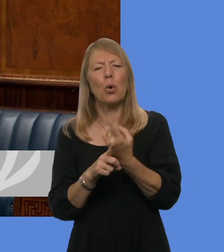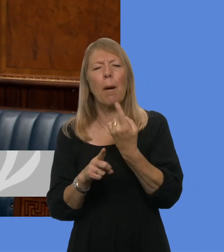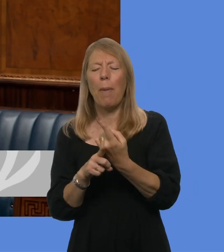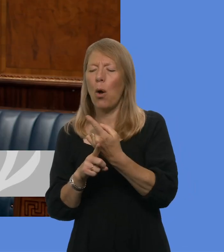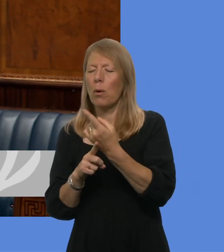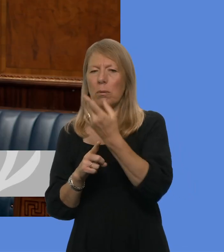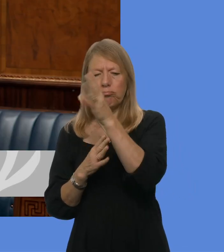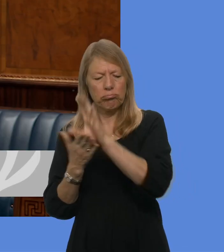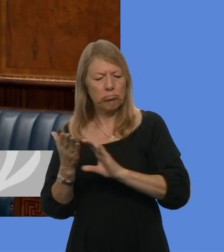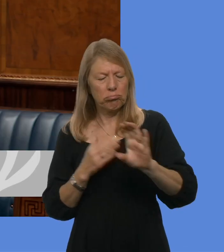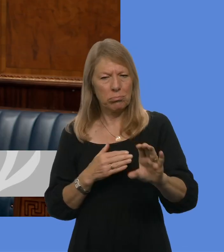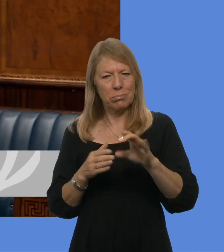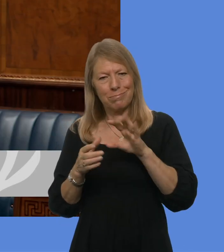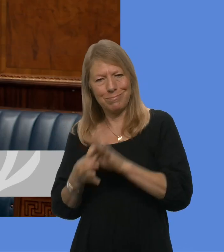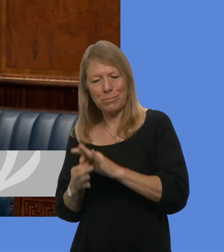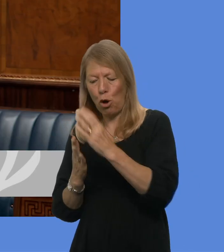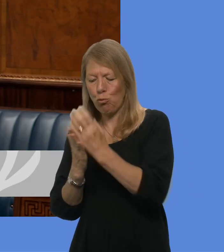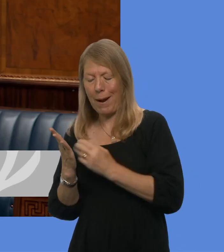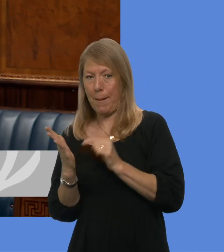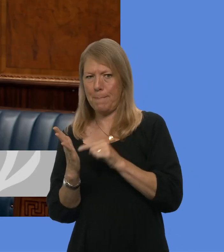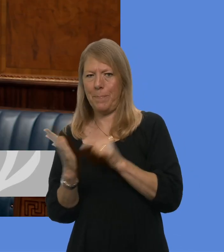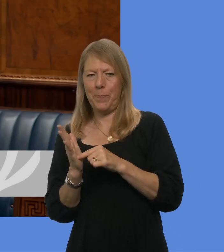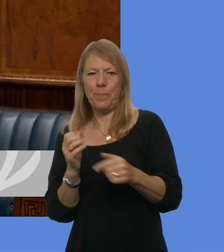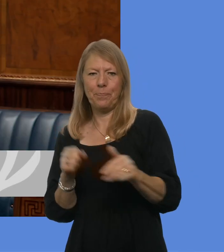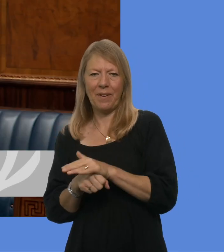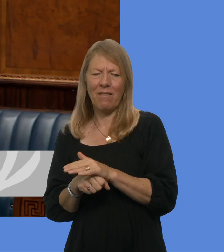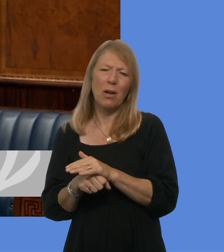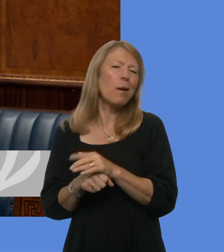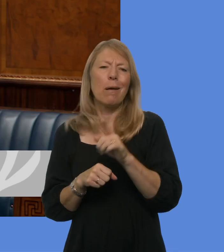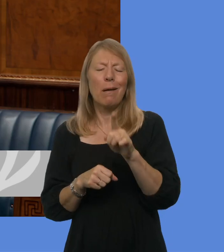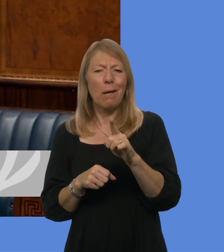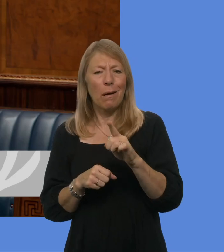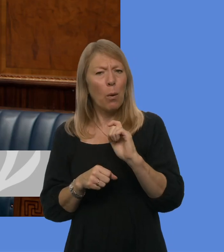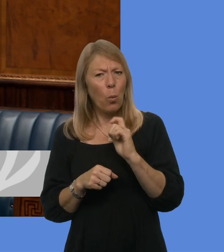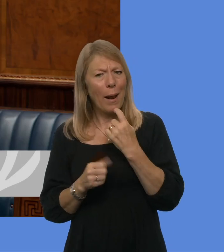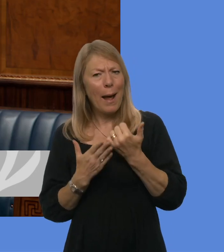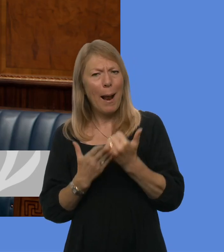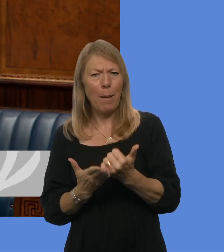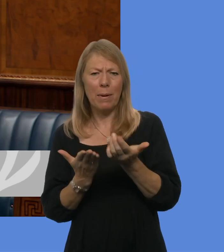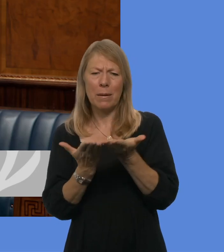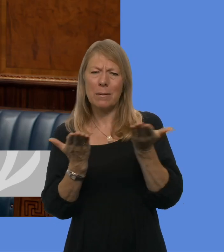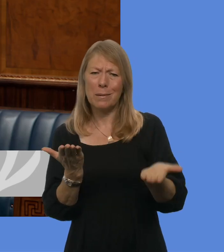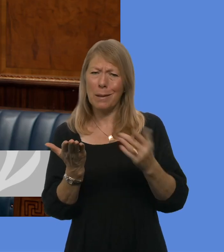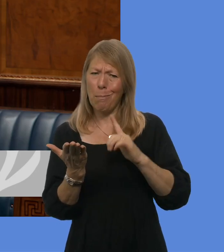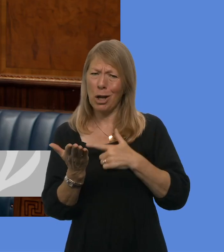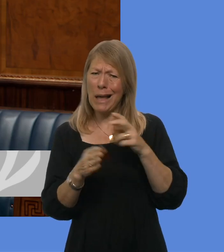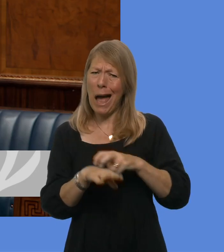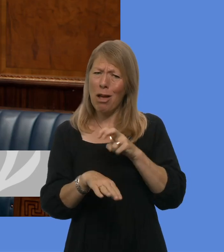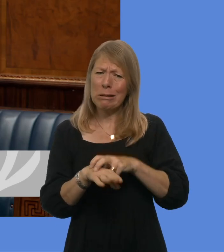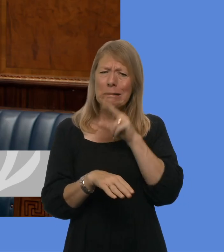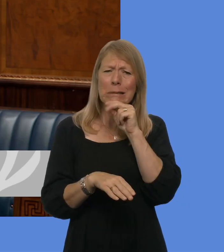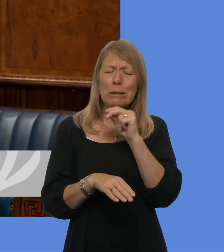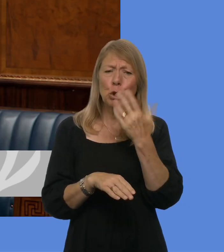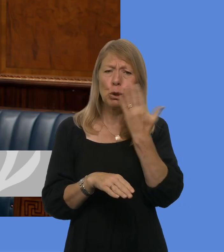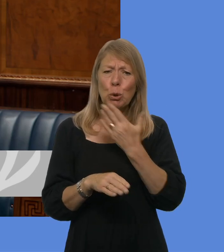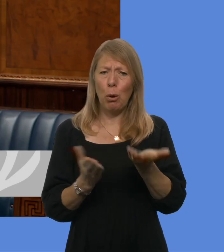will address some of the long-standing infrastructural inequalities between sectors, especially for the Irish medium schools, which have failed